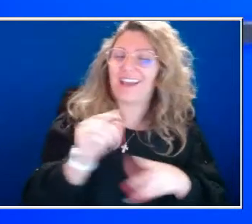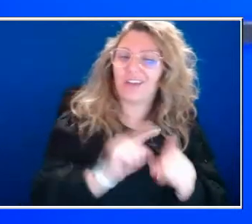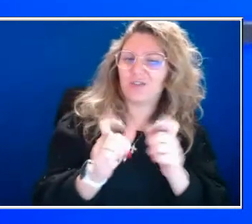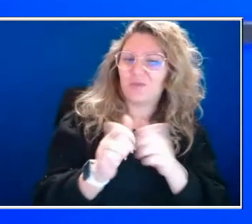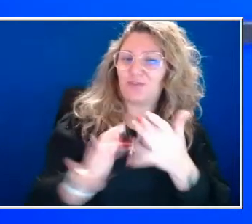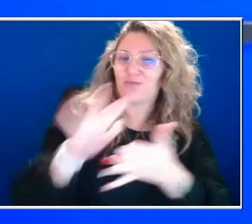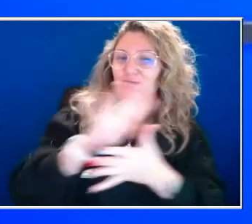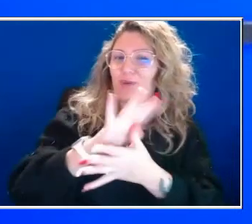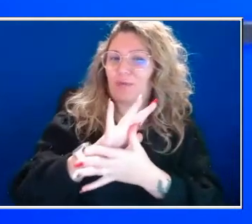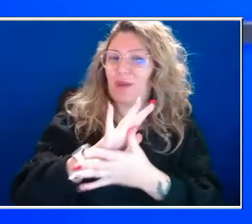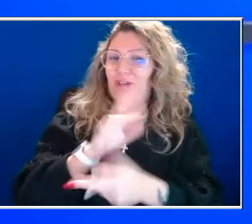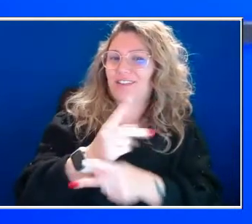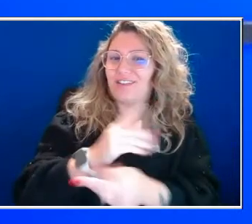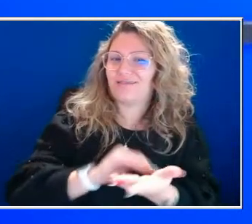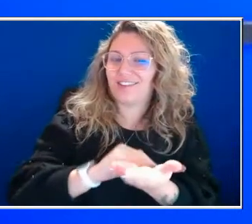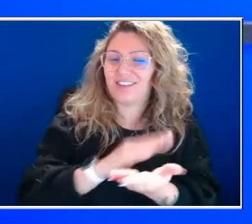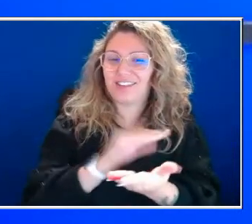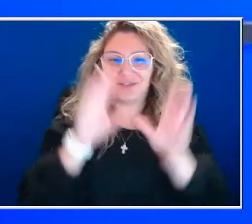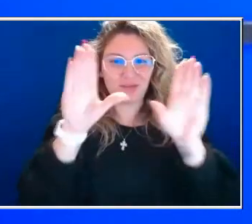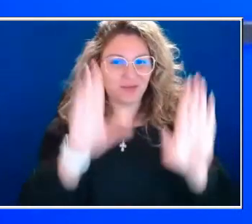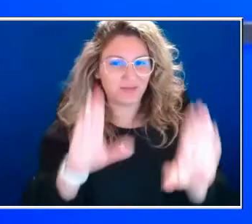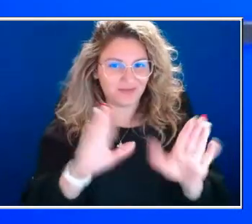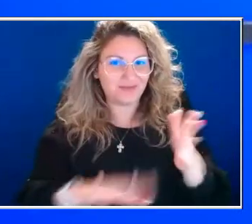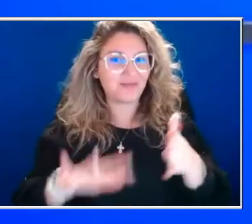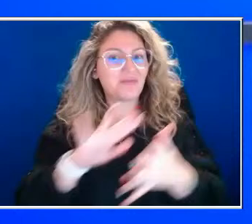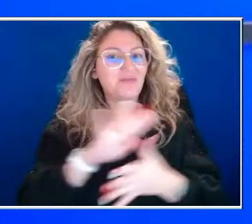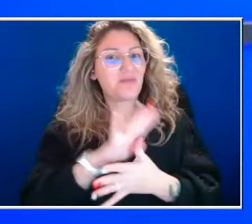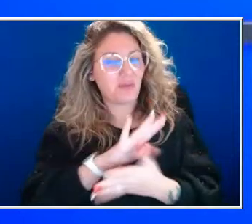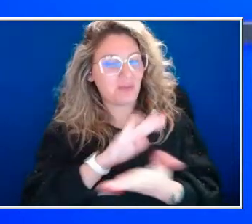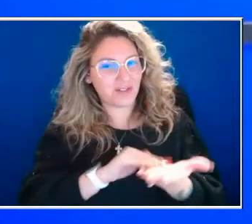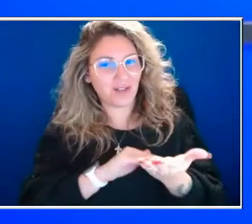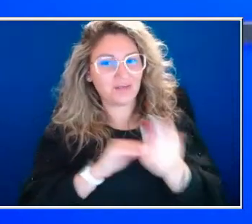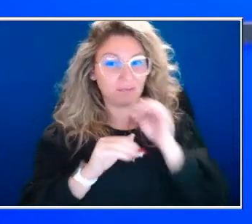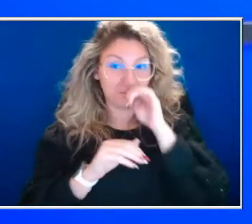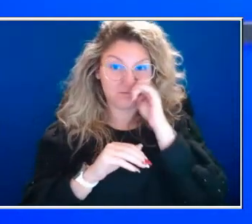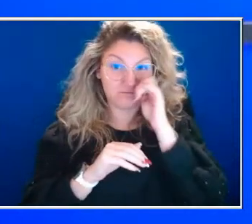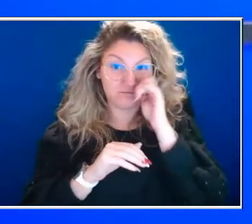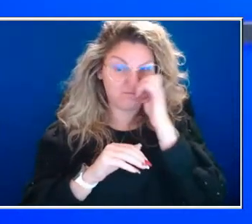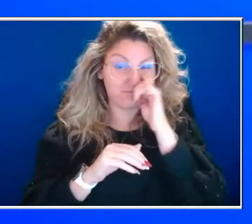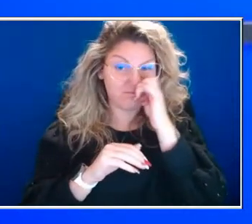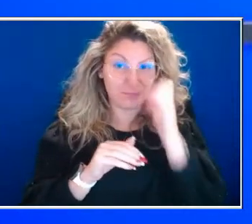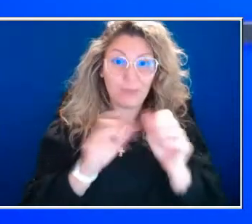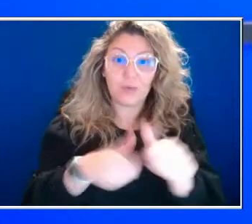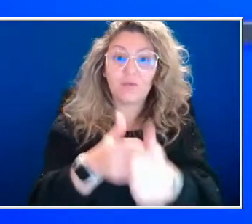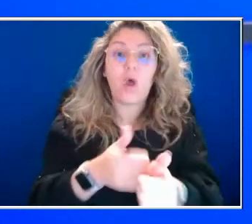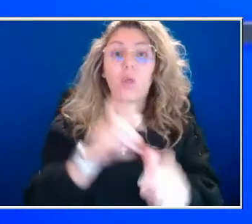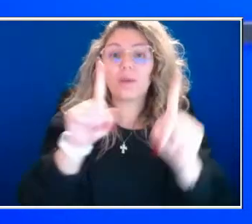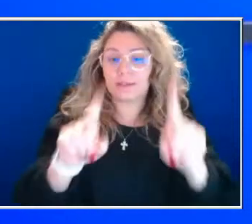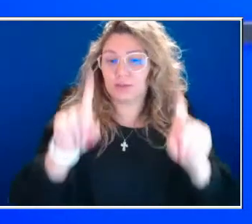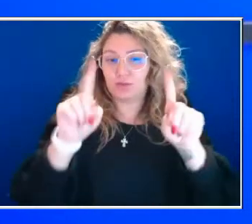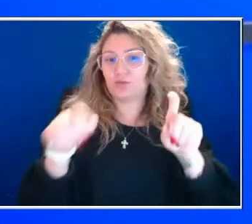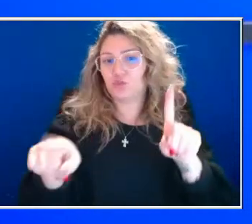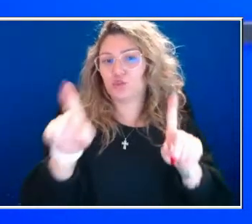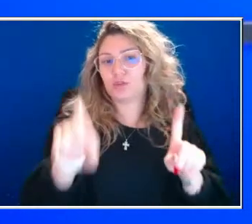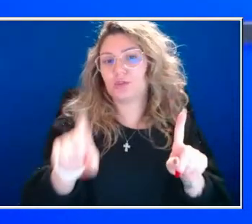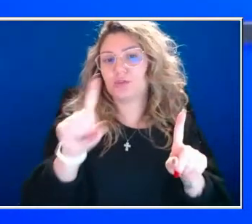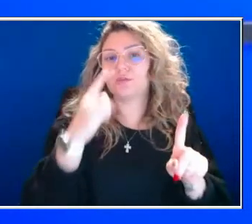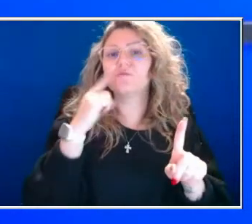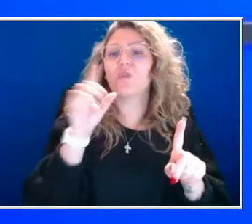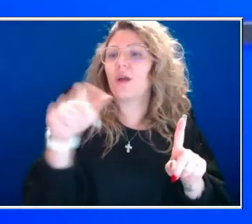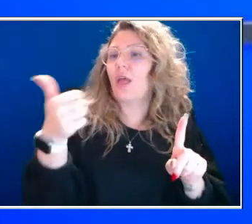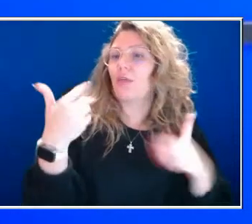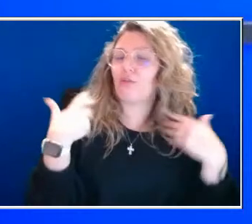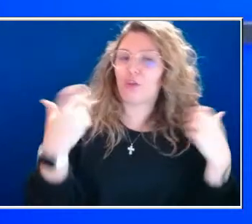a really great primary care doctor who is following the screening that she needs for her other health, including